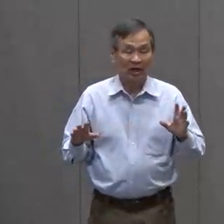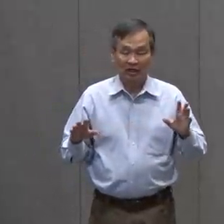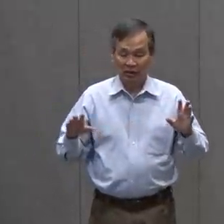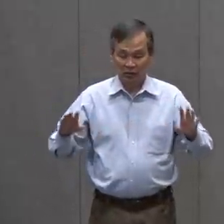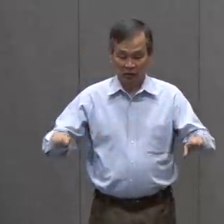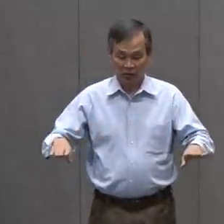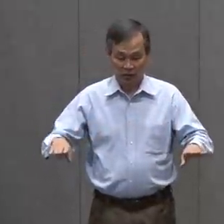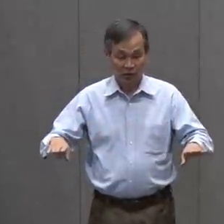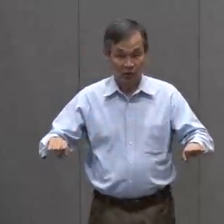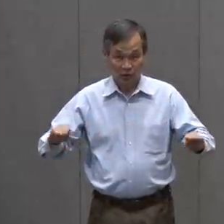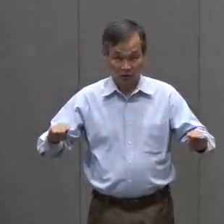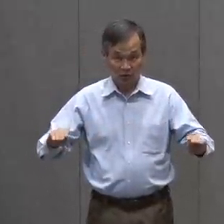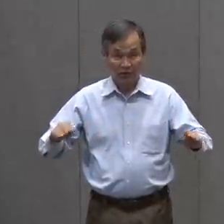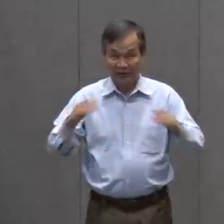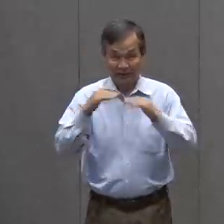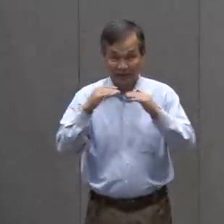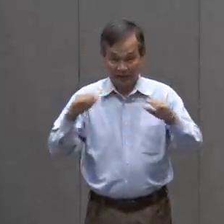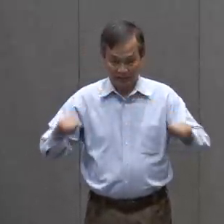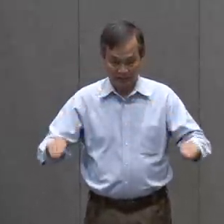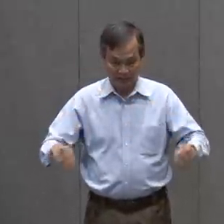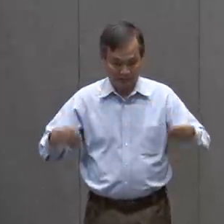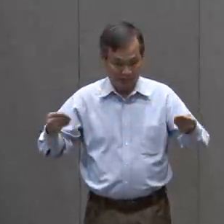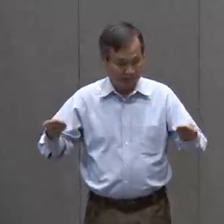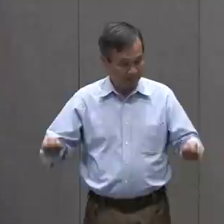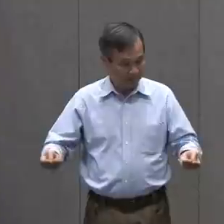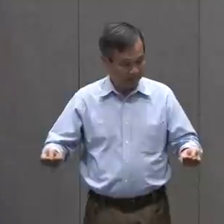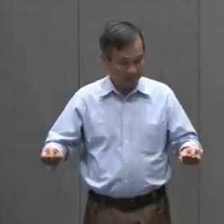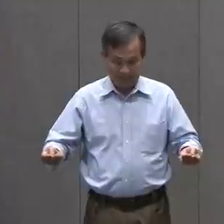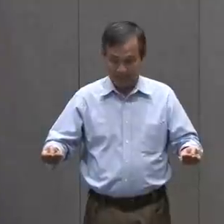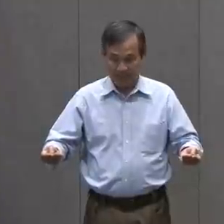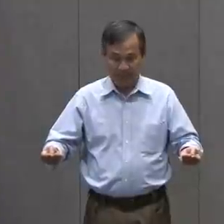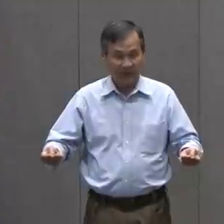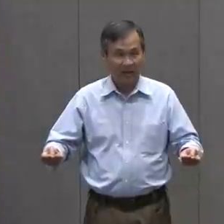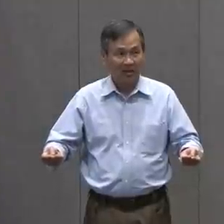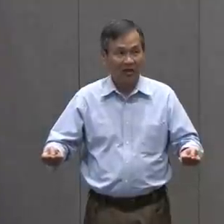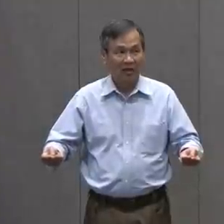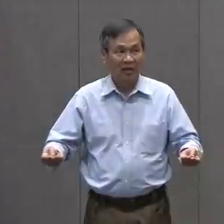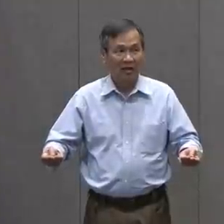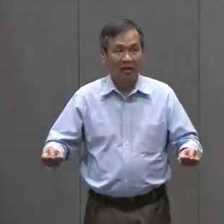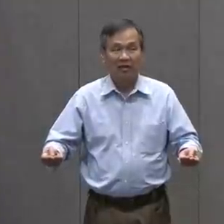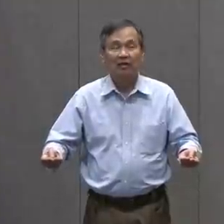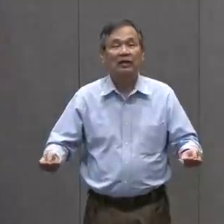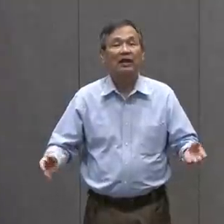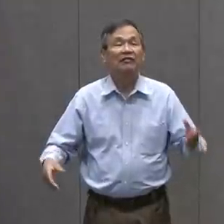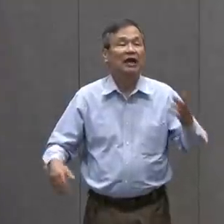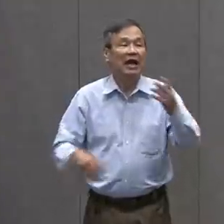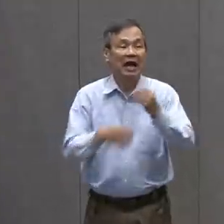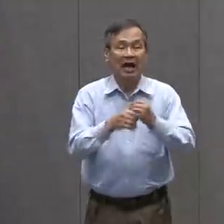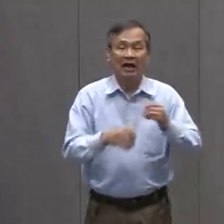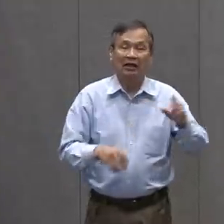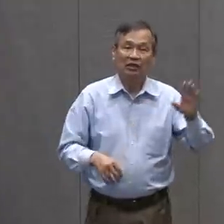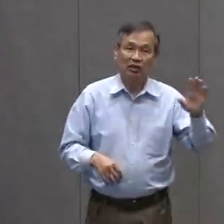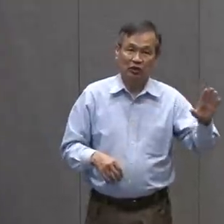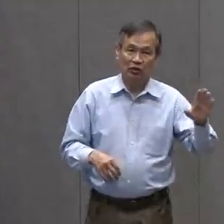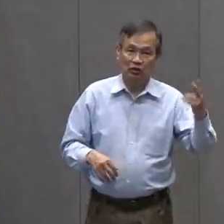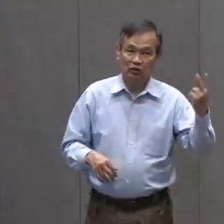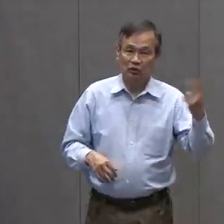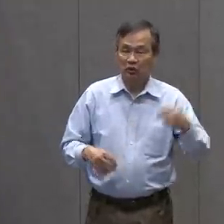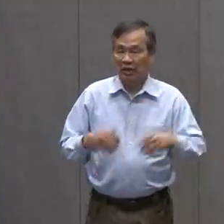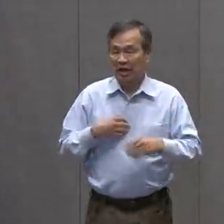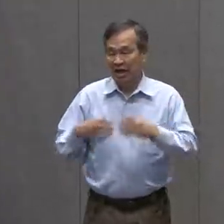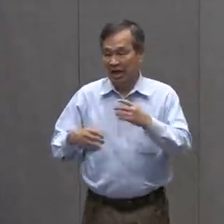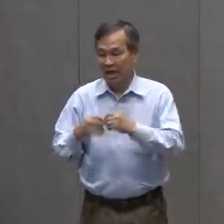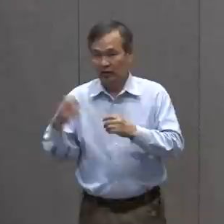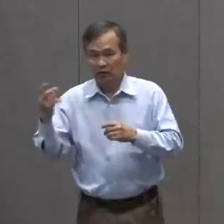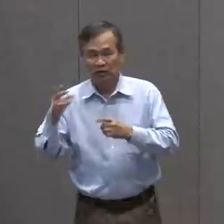over 2 cards, and from there we will take our 2 cards and we will add them up. She'll add up her 2, I'll add up